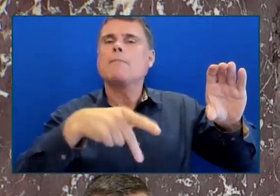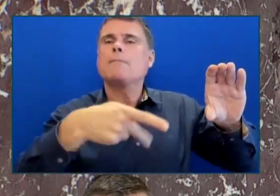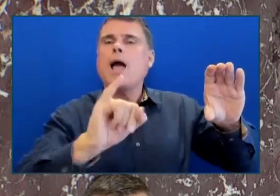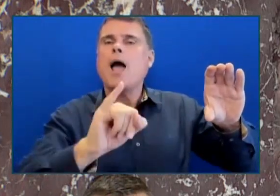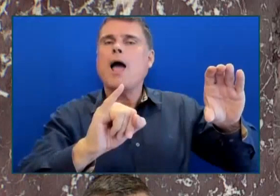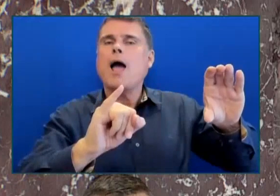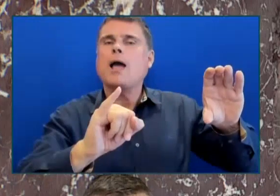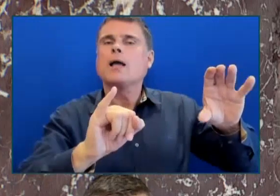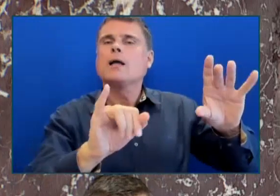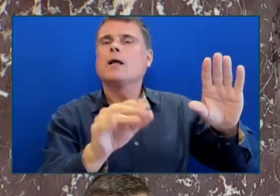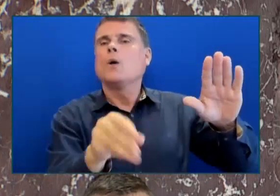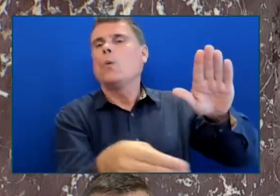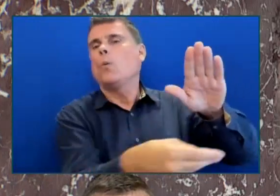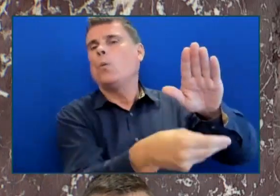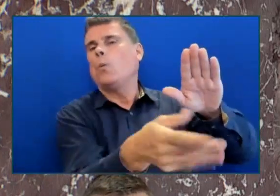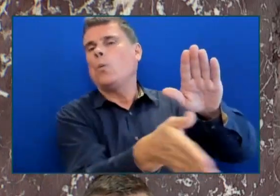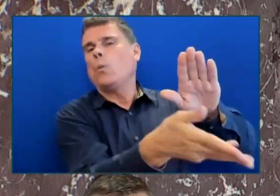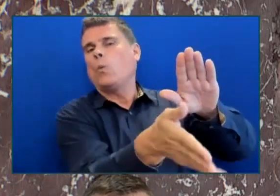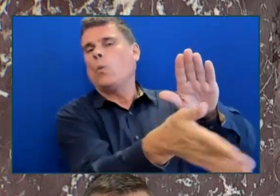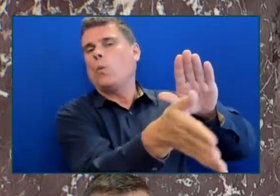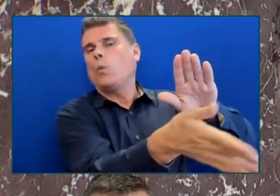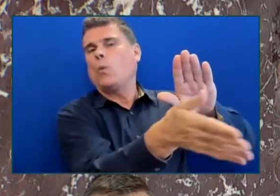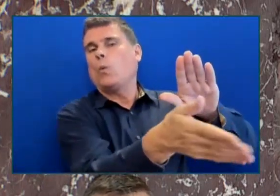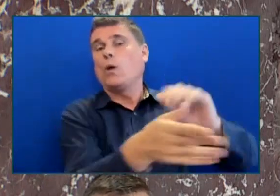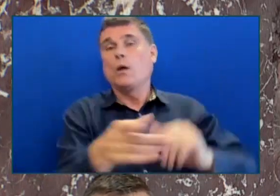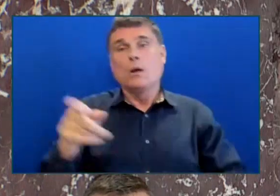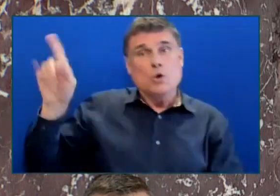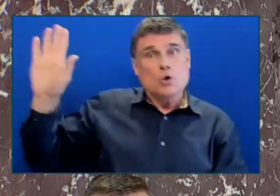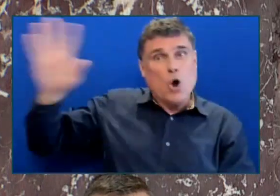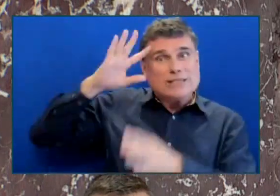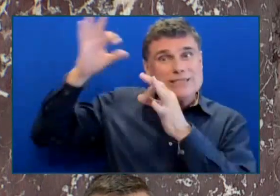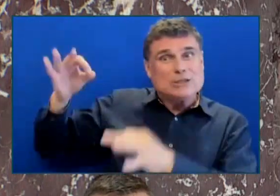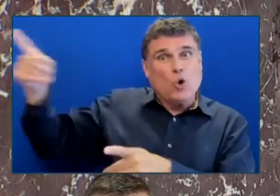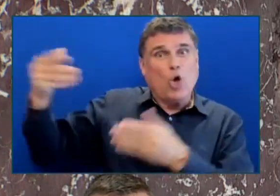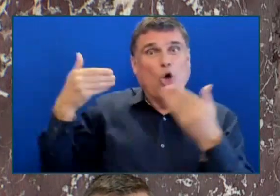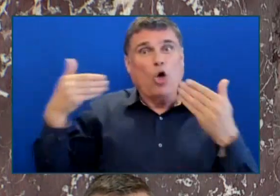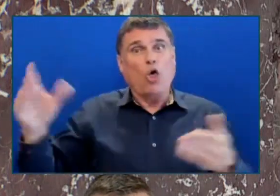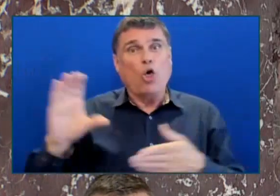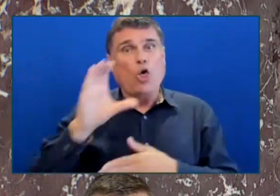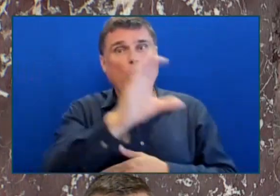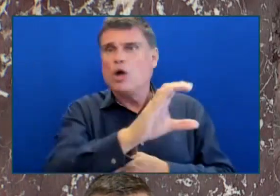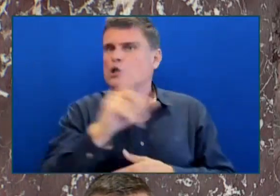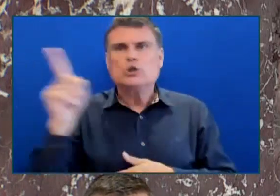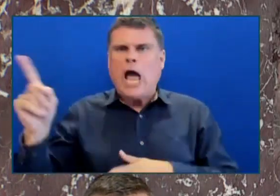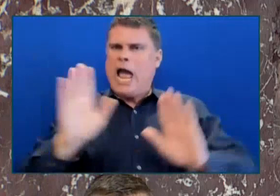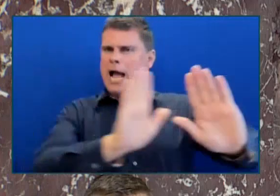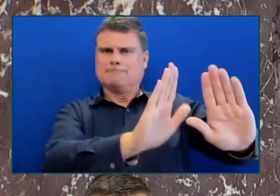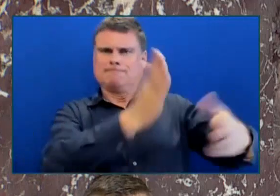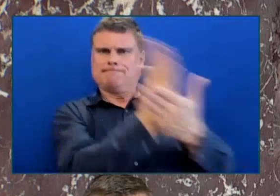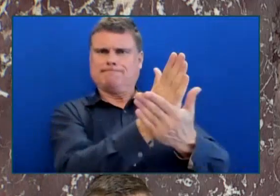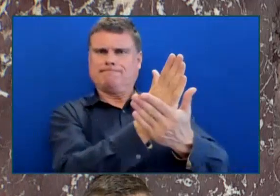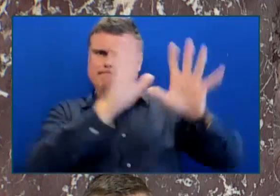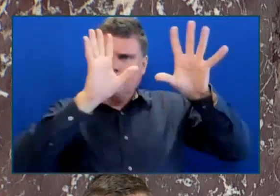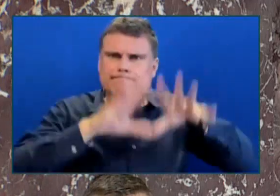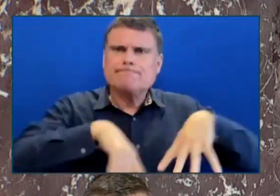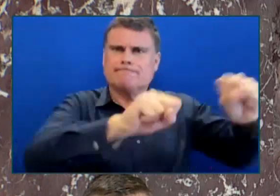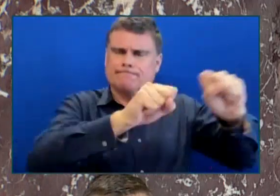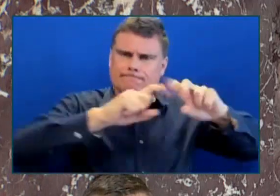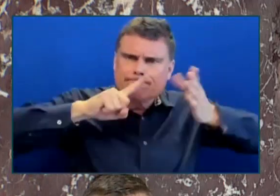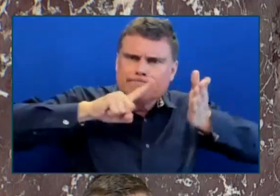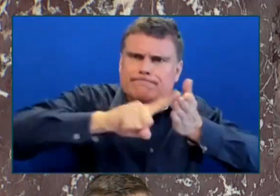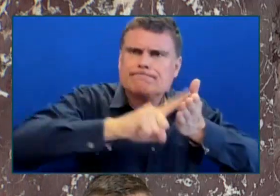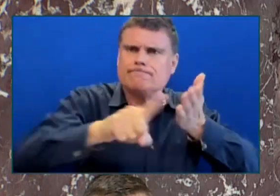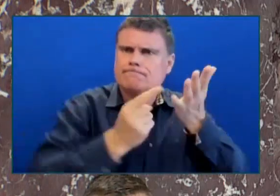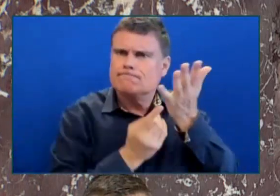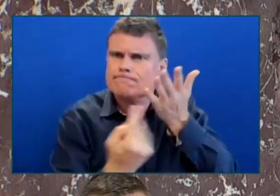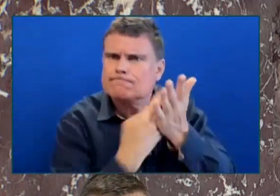Yet instead of initiating a thorough and transparent investigation into the group implicated in the fatal Winters Hotel fire, the Premier